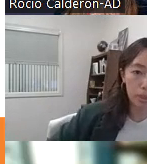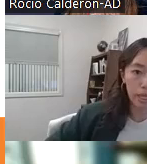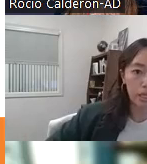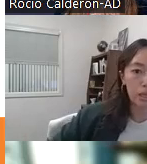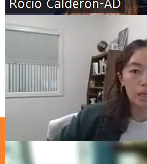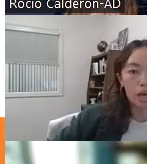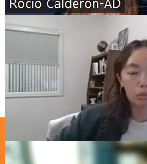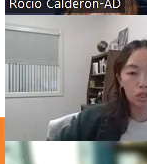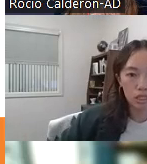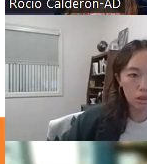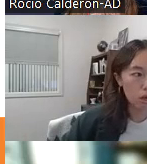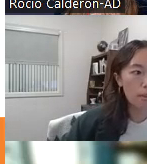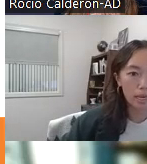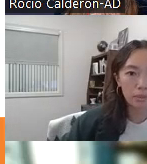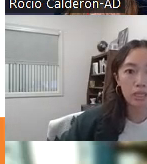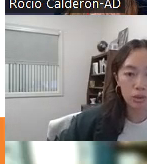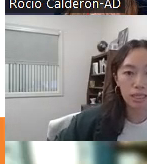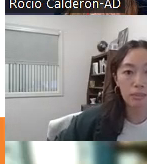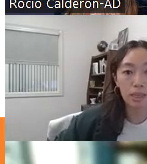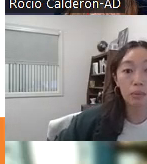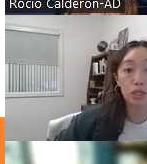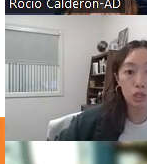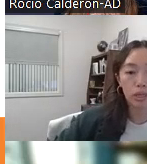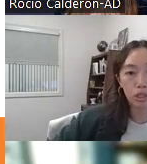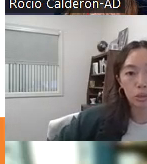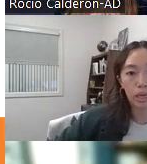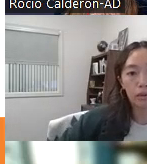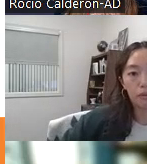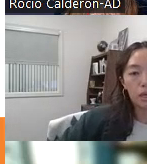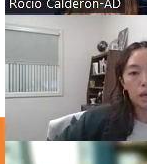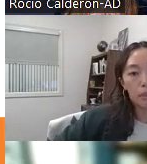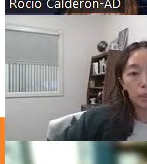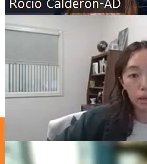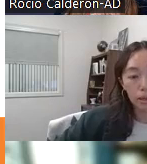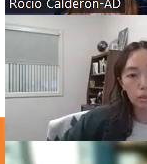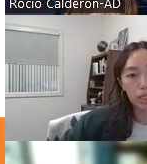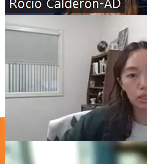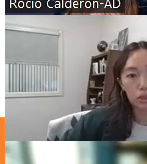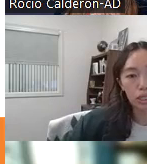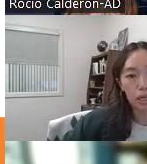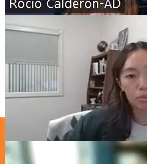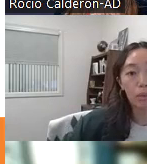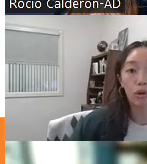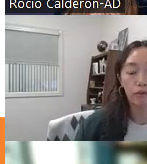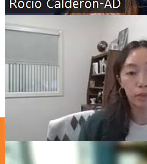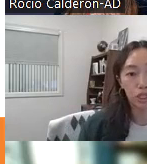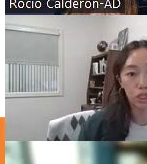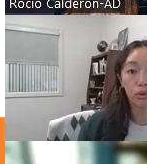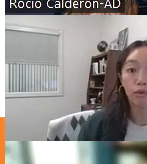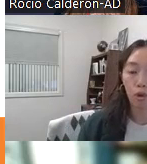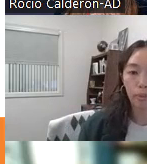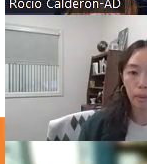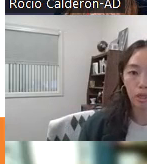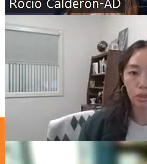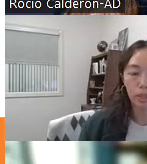a project plan, which is still on our mind. But I do think something that we do want to do kind of in parallel and potentially get more information